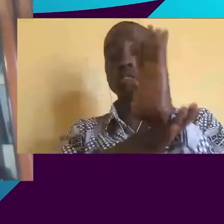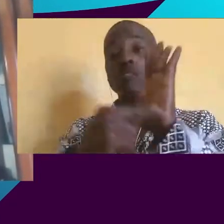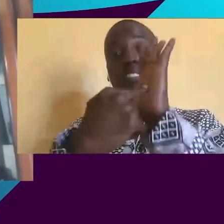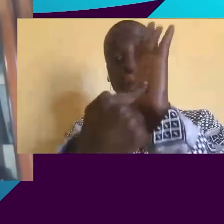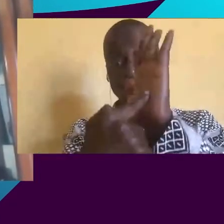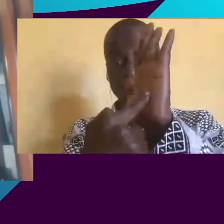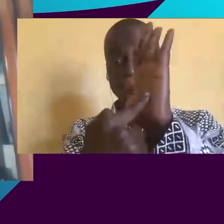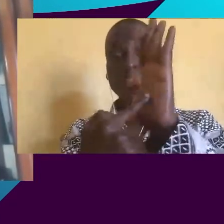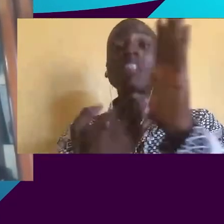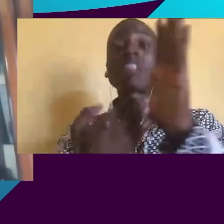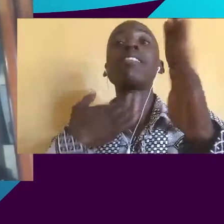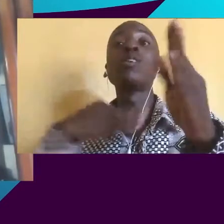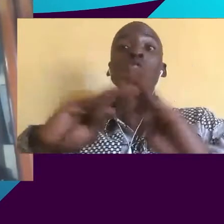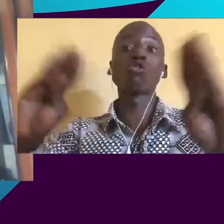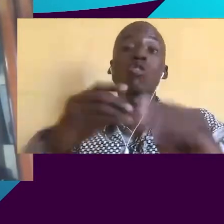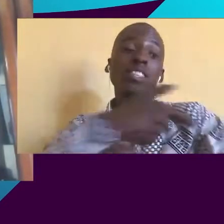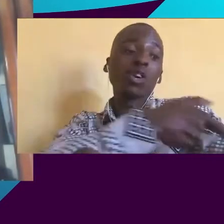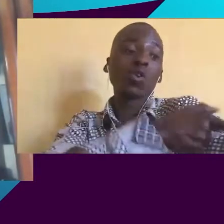the coaches, they want to train